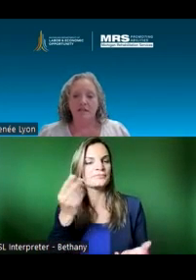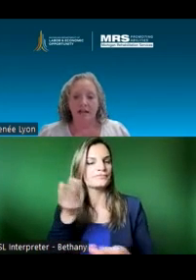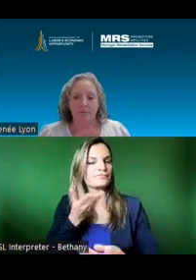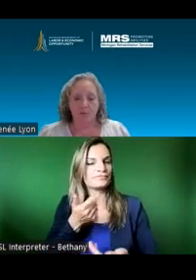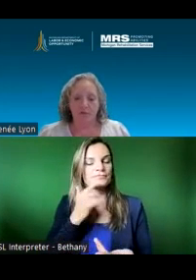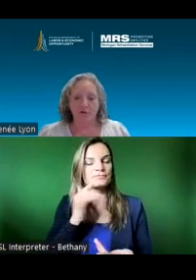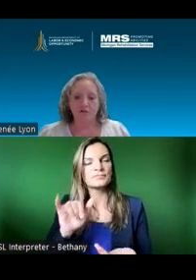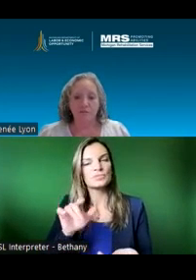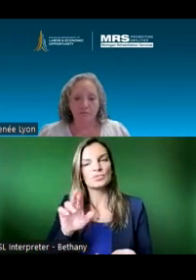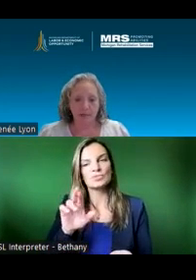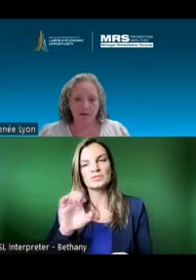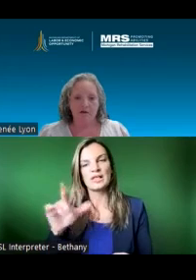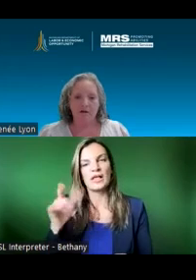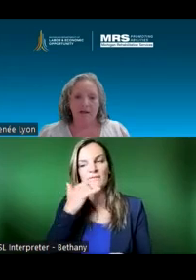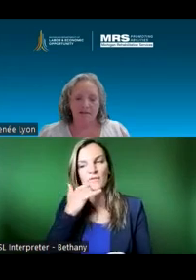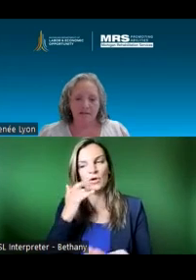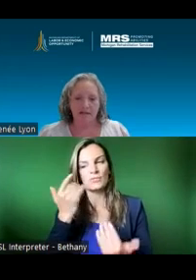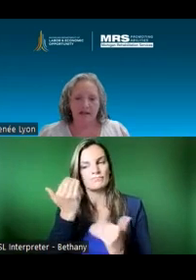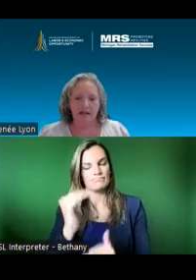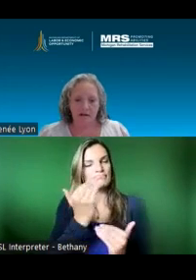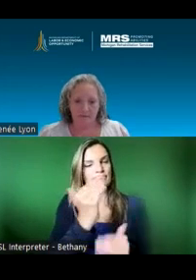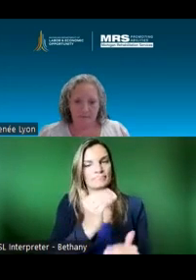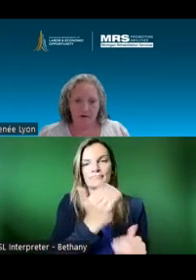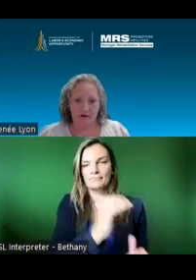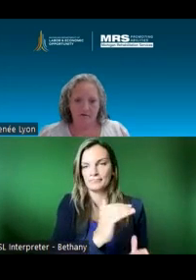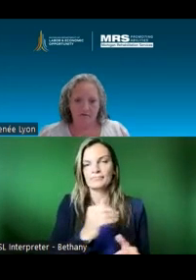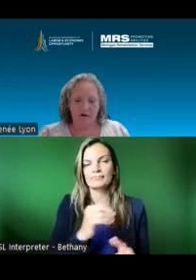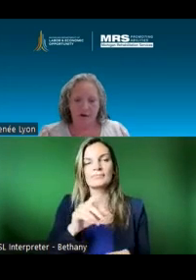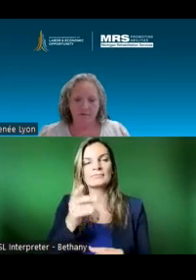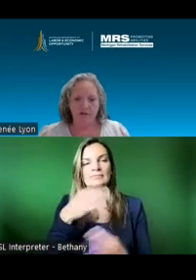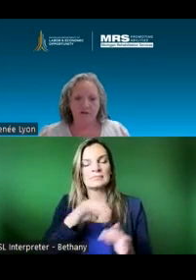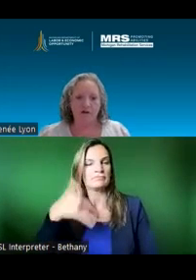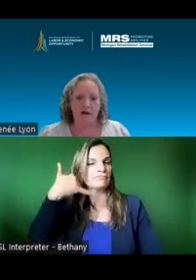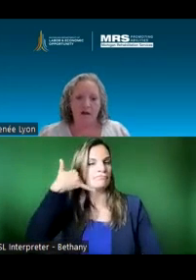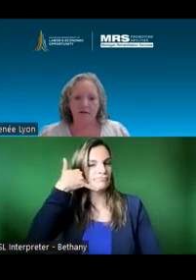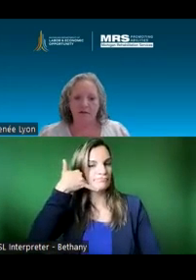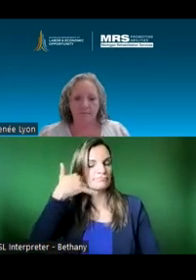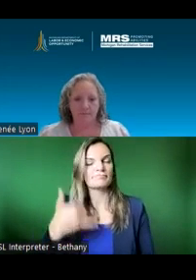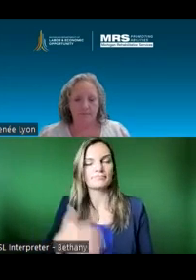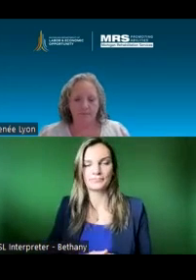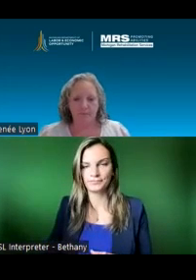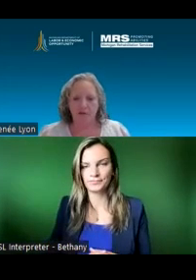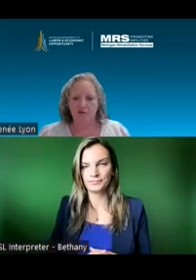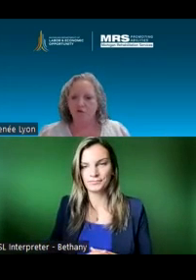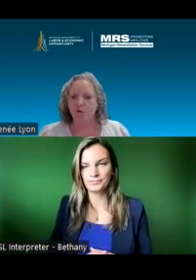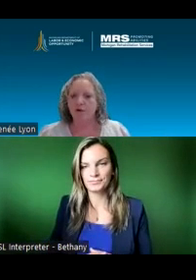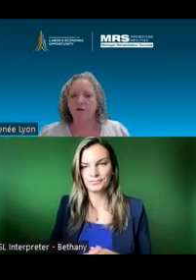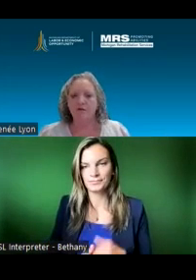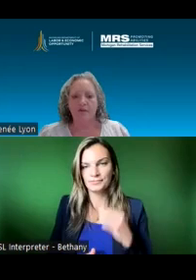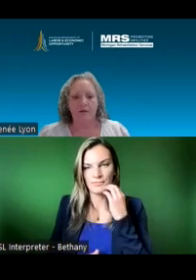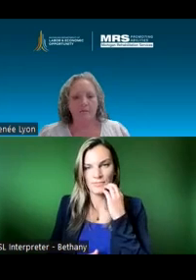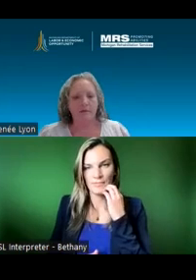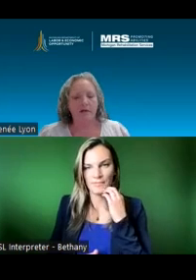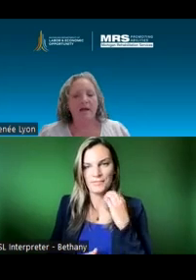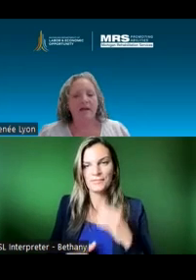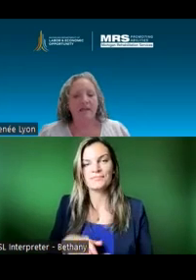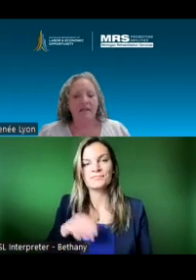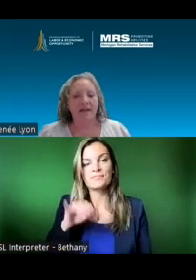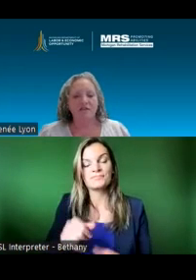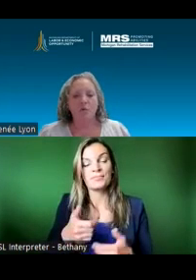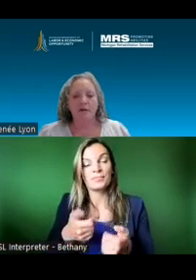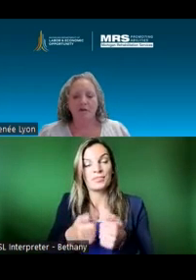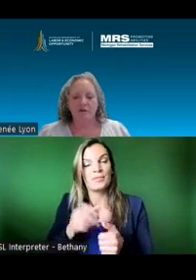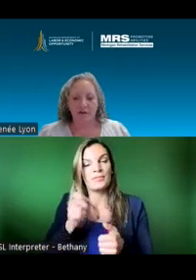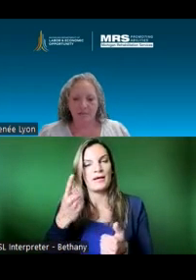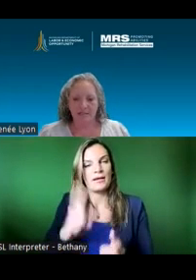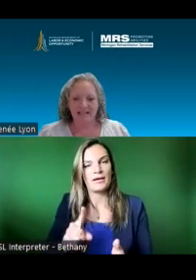use it with your speaker instead of up to your ear. Trigger thumb.